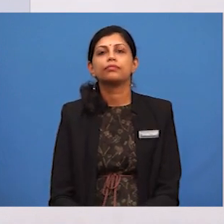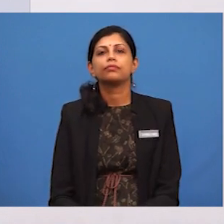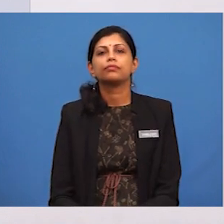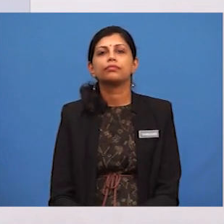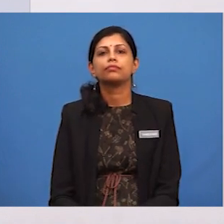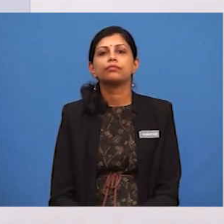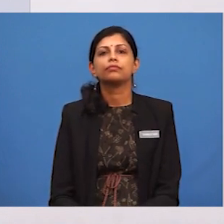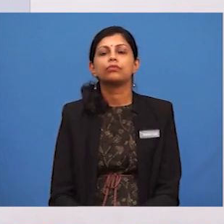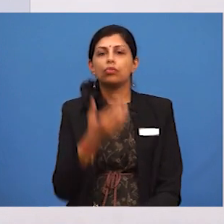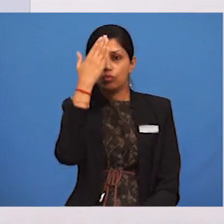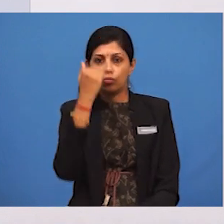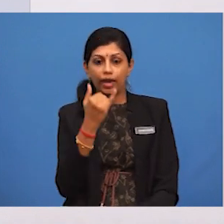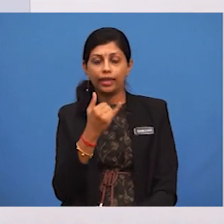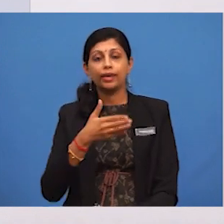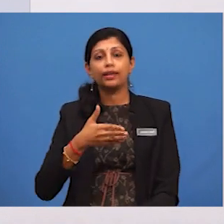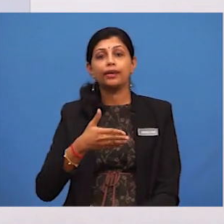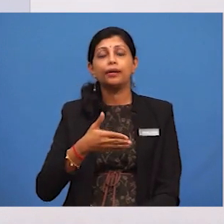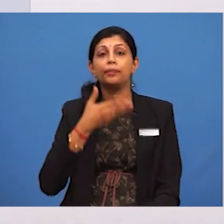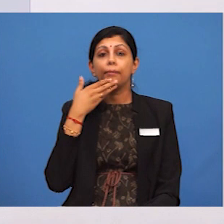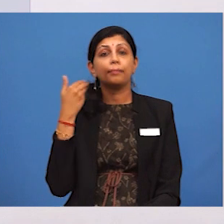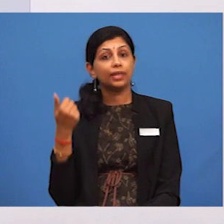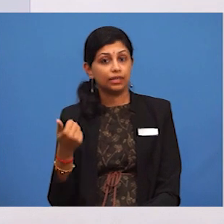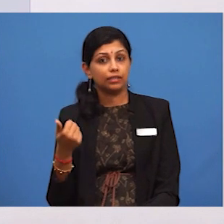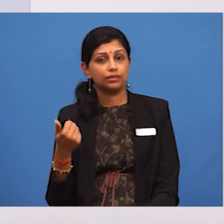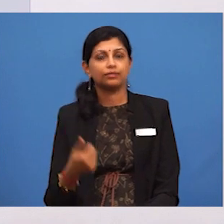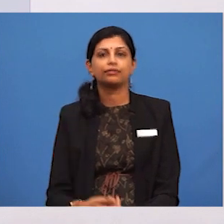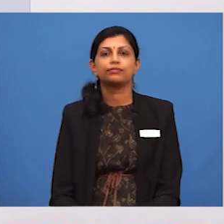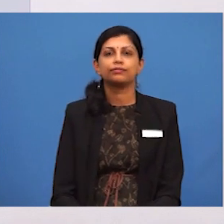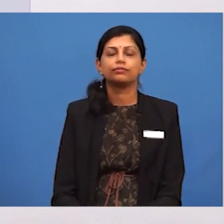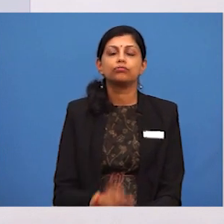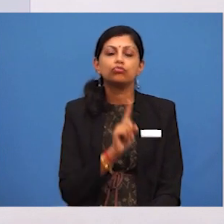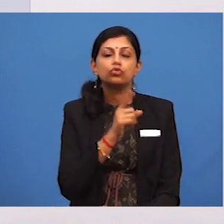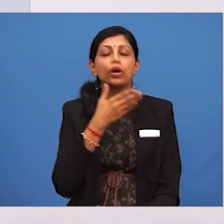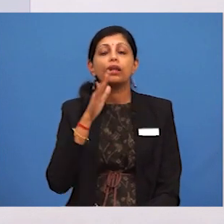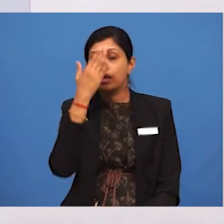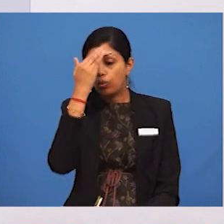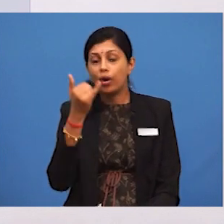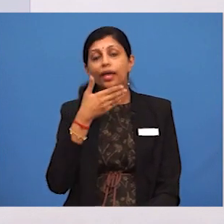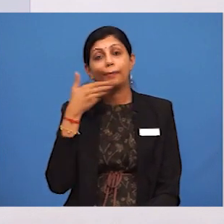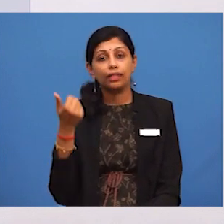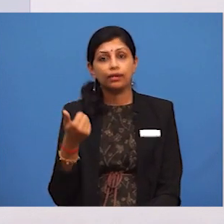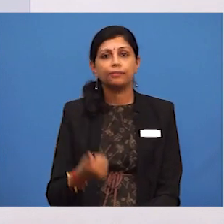from online journals or sending mails to your lecturers and friends.